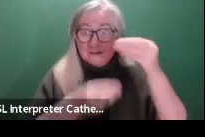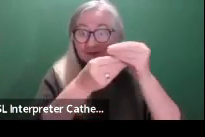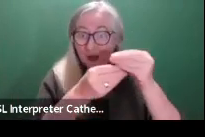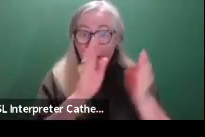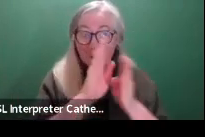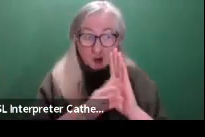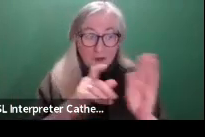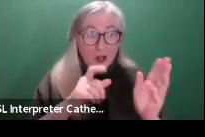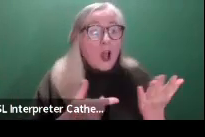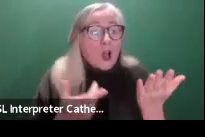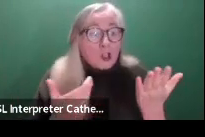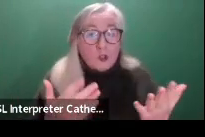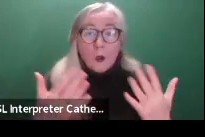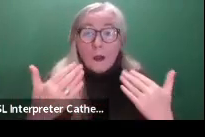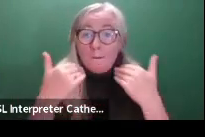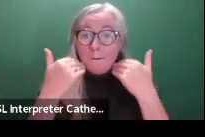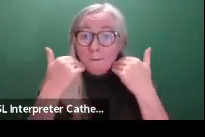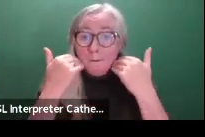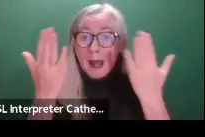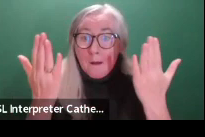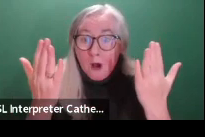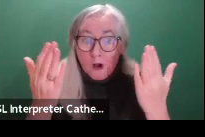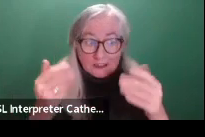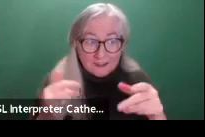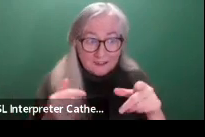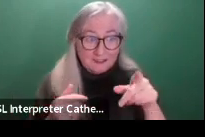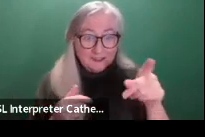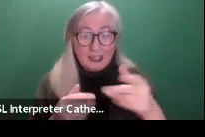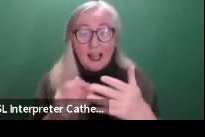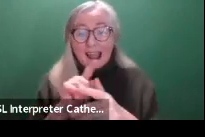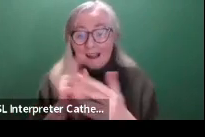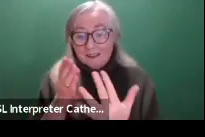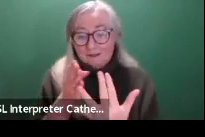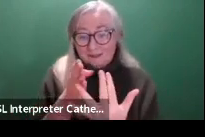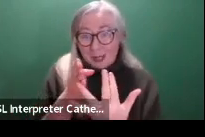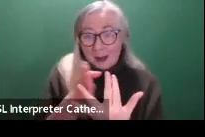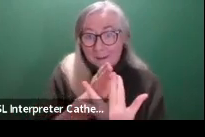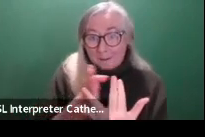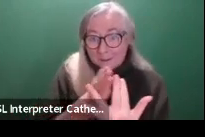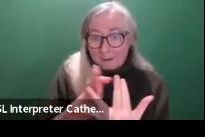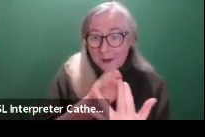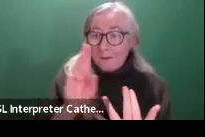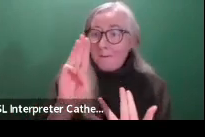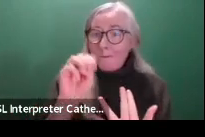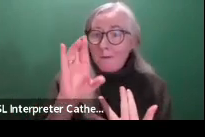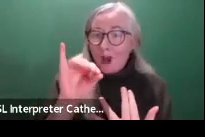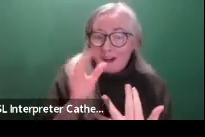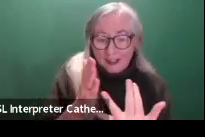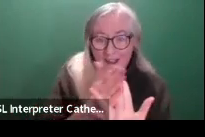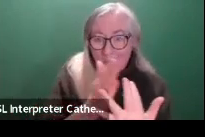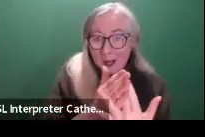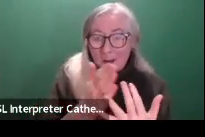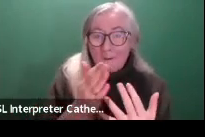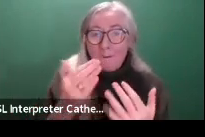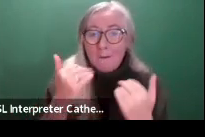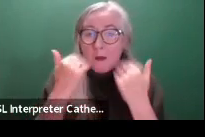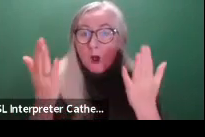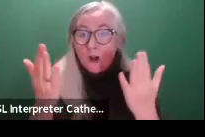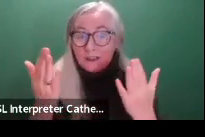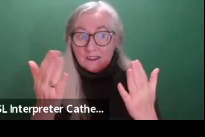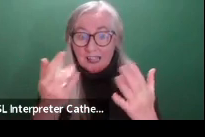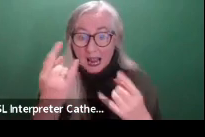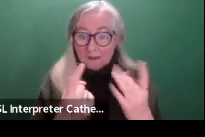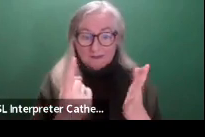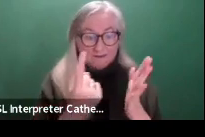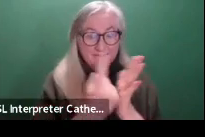So menopause, the thing about it in menopause and perimenopause is that it doesn't happen in isolation.